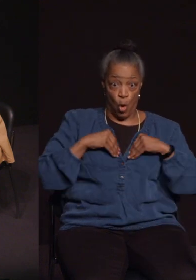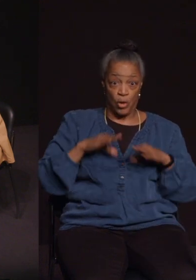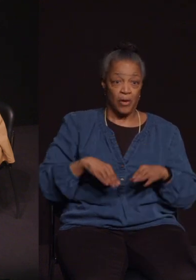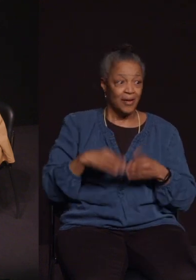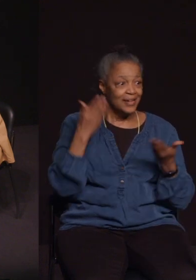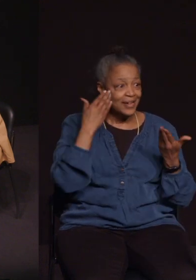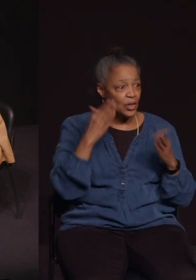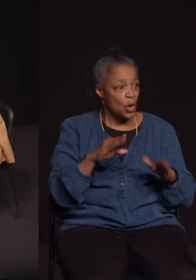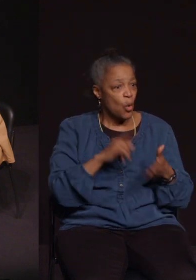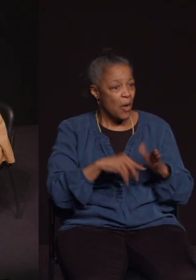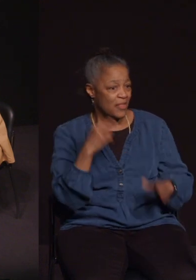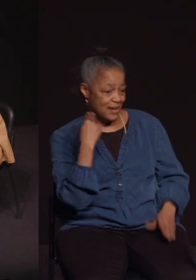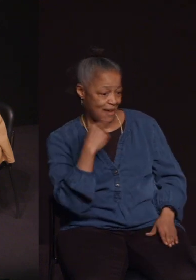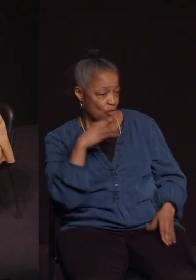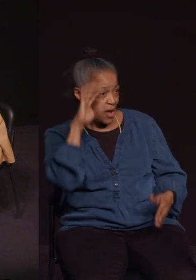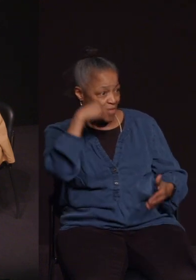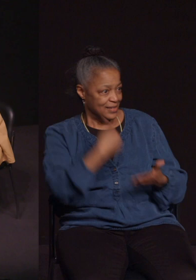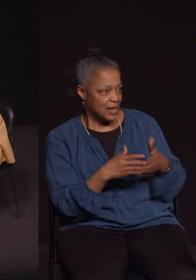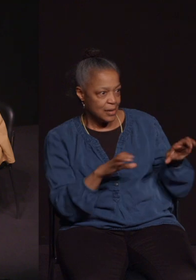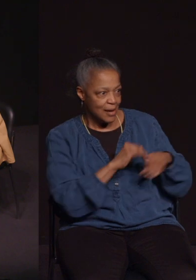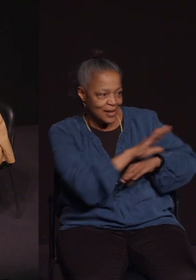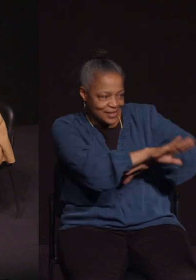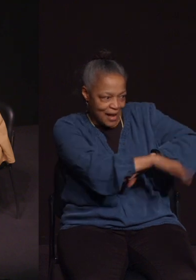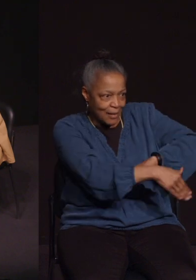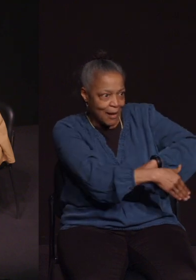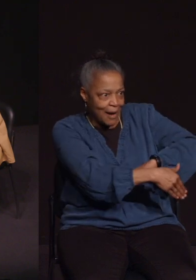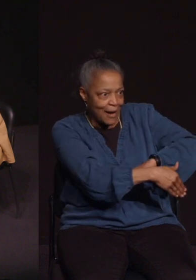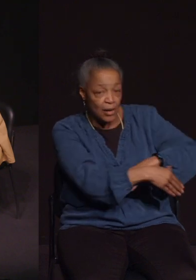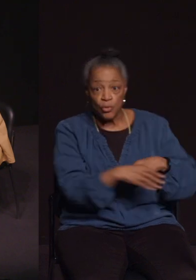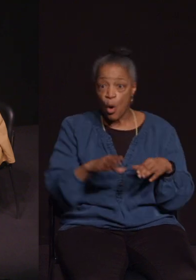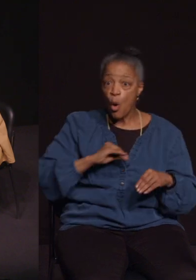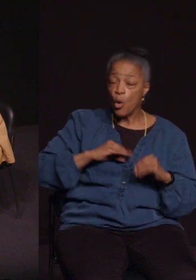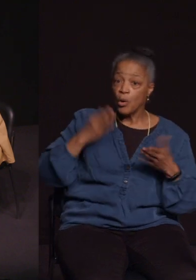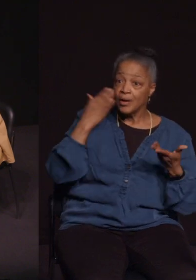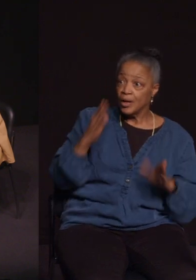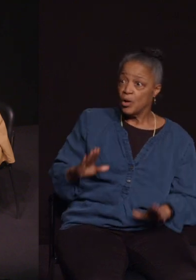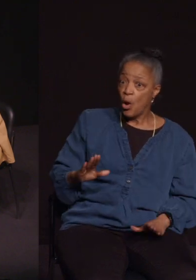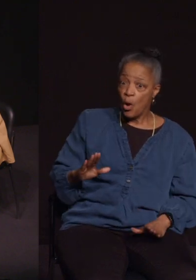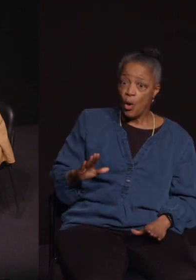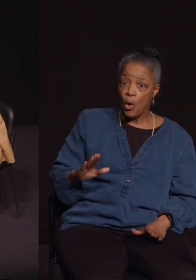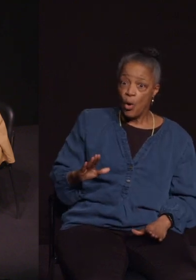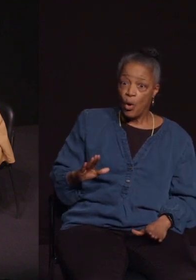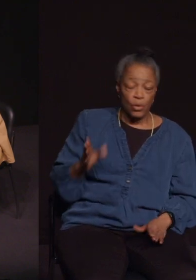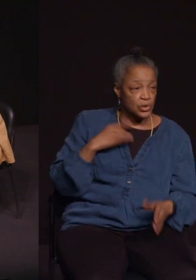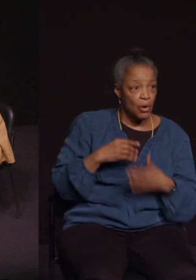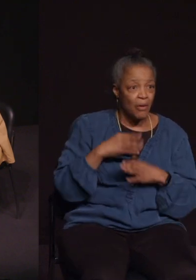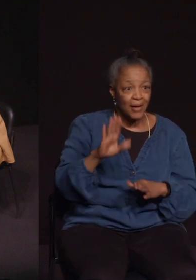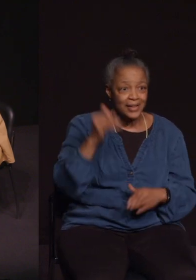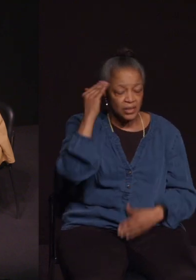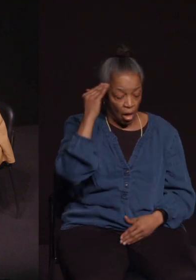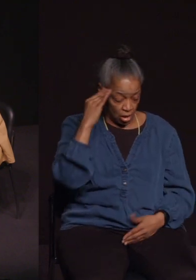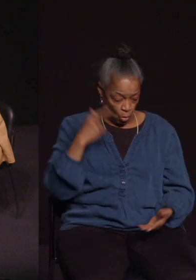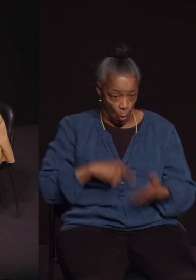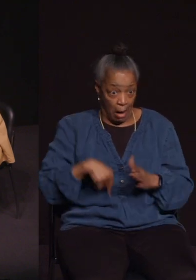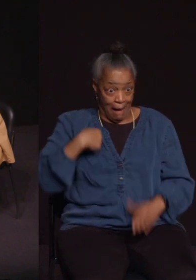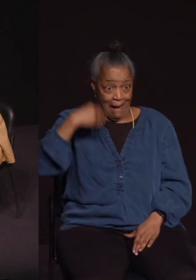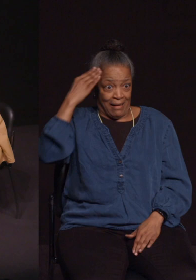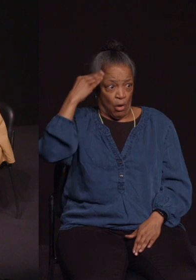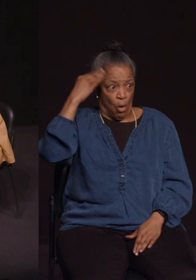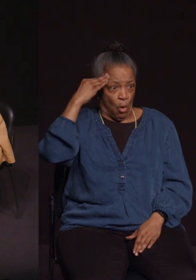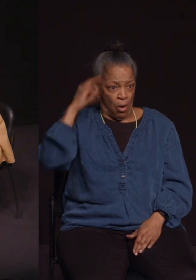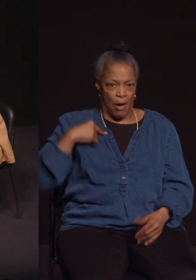nephew and the son does at night. So he was just only going back for what he was owed. And he was going to get